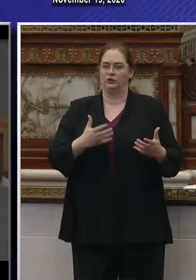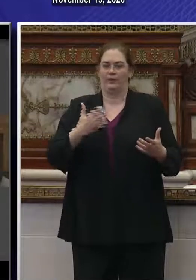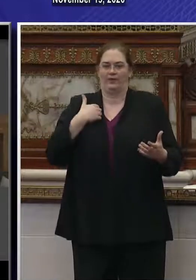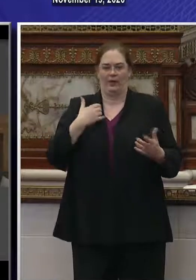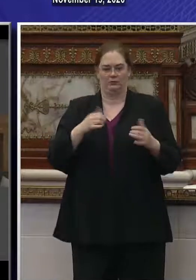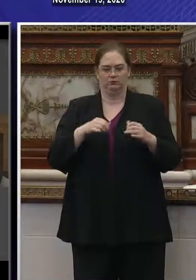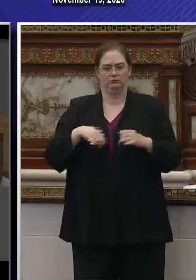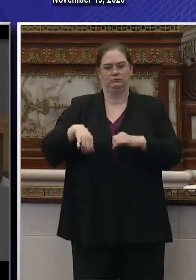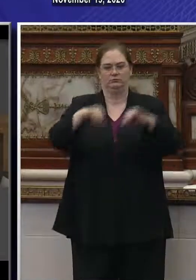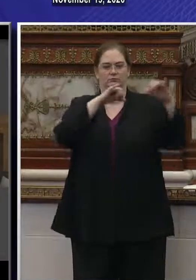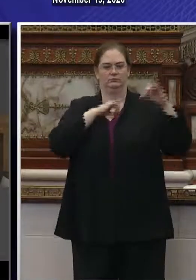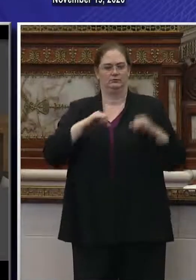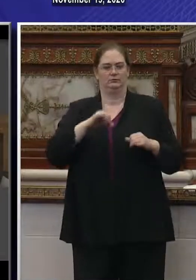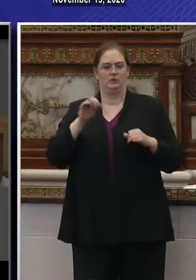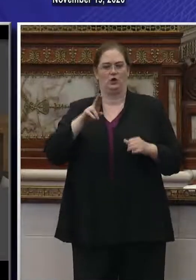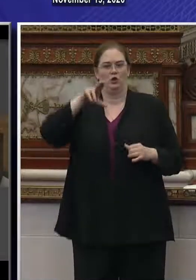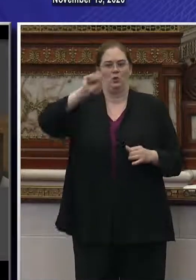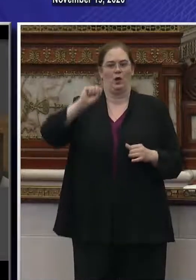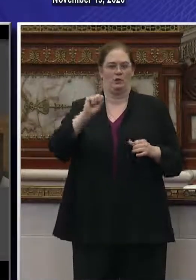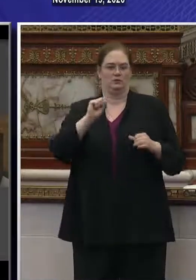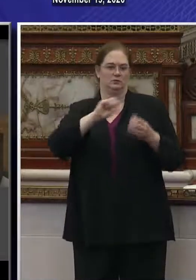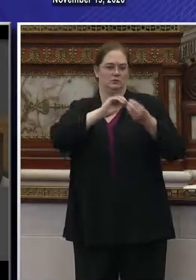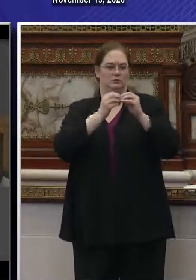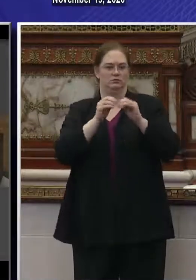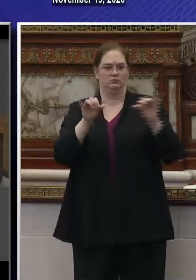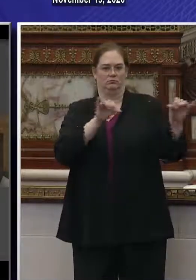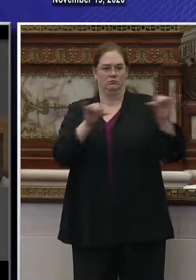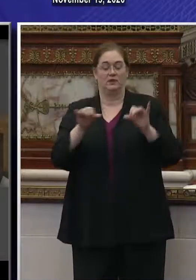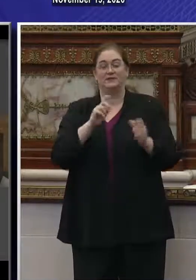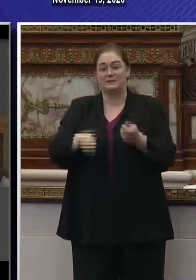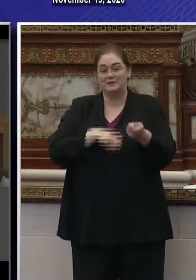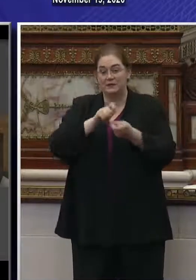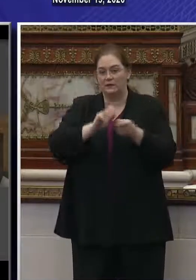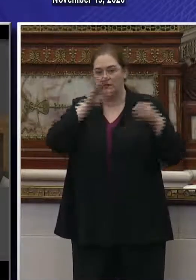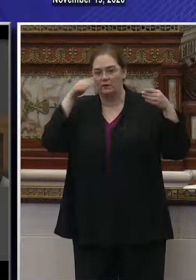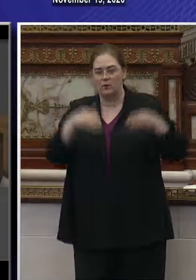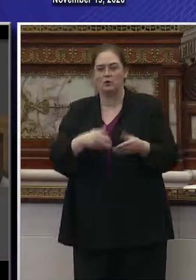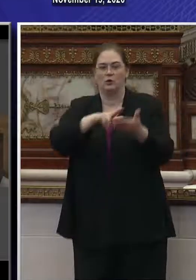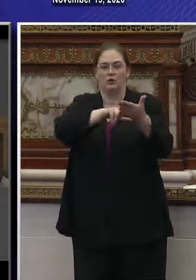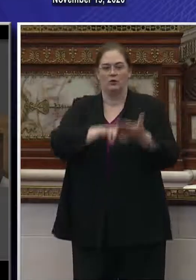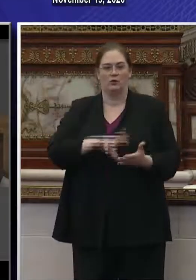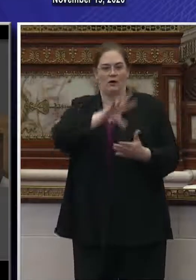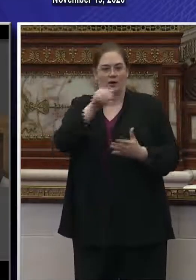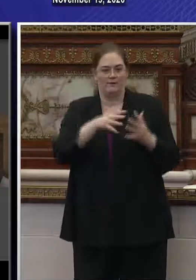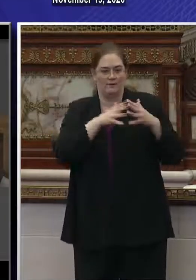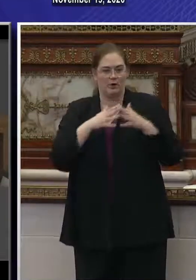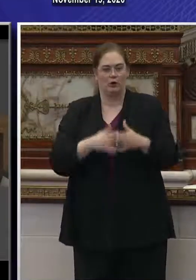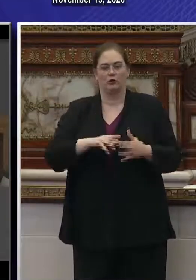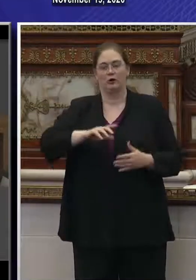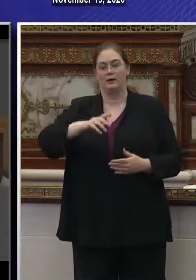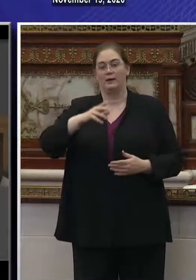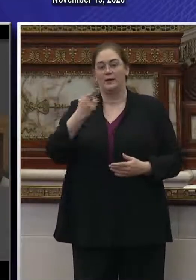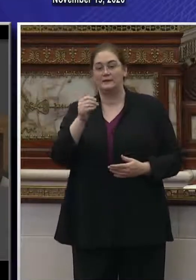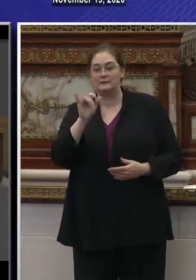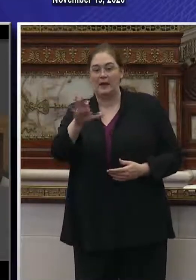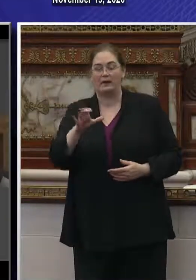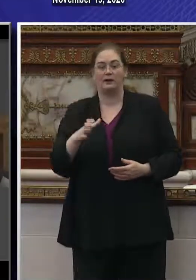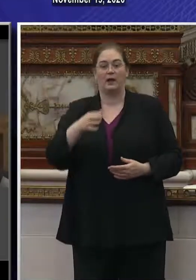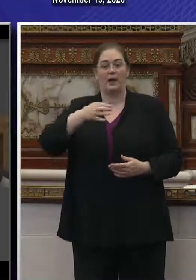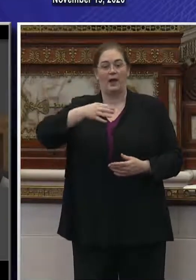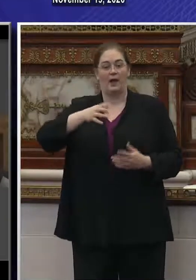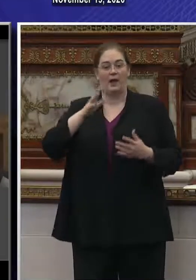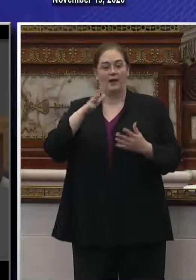that's consistent with the U.S. demographics, specifically focusing on enrolling African American, Hispanic, and Native